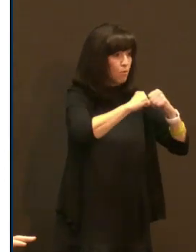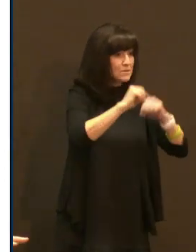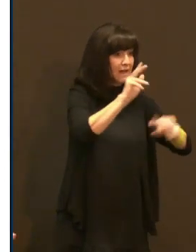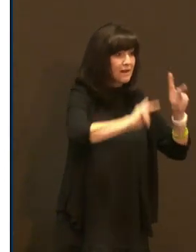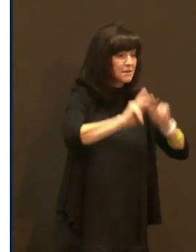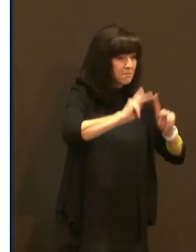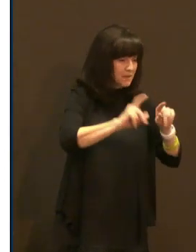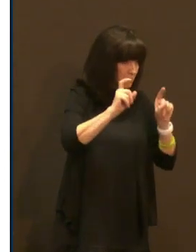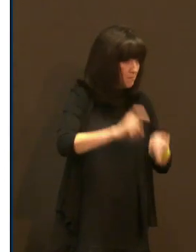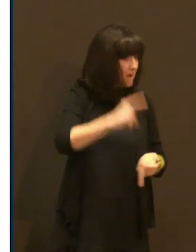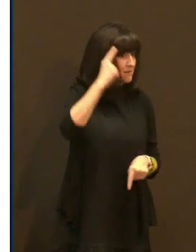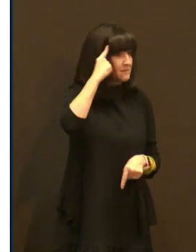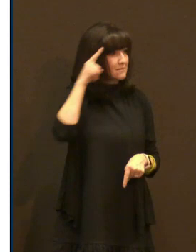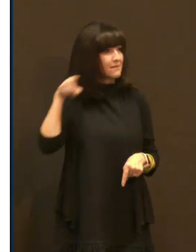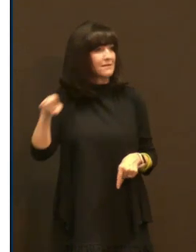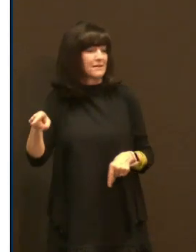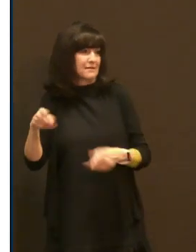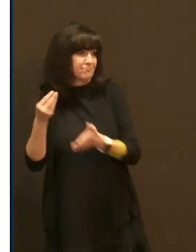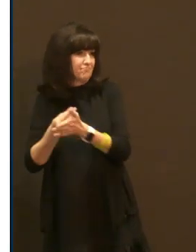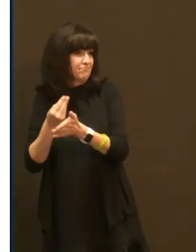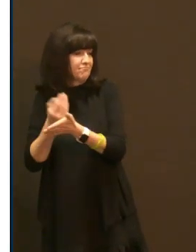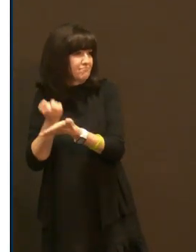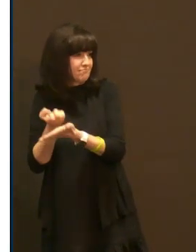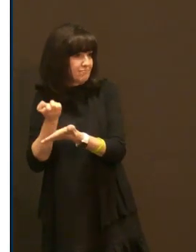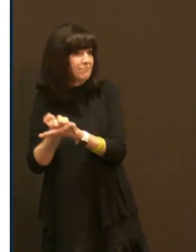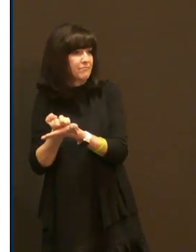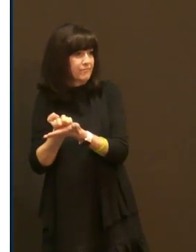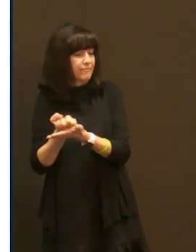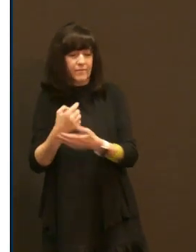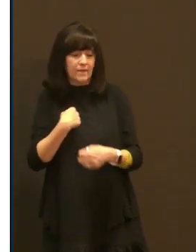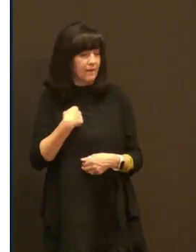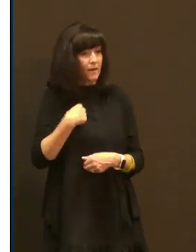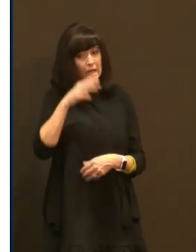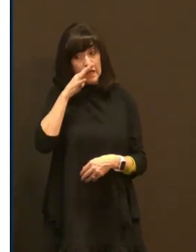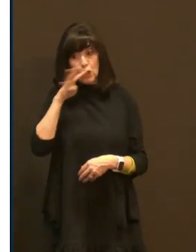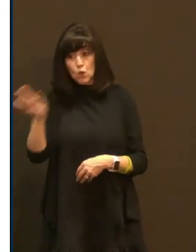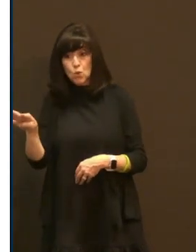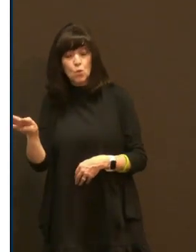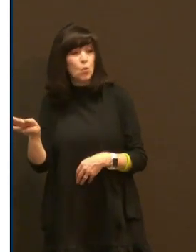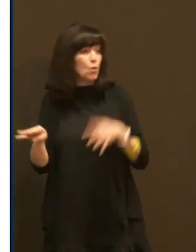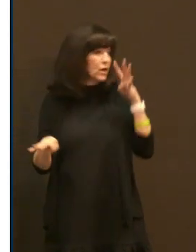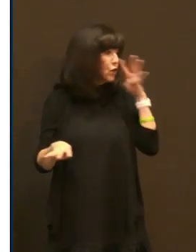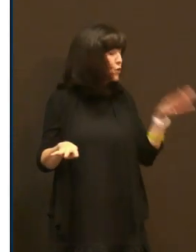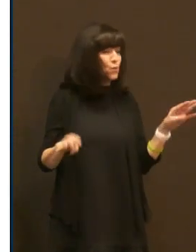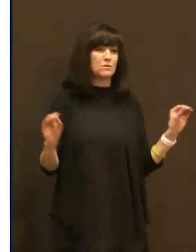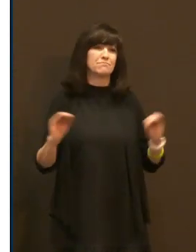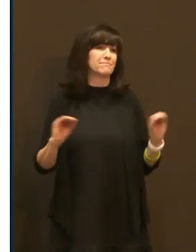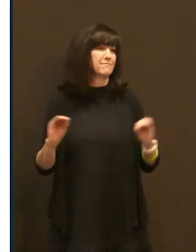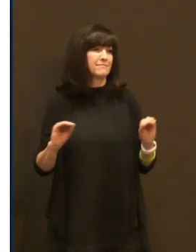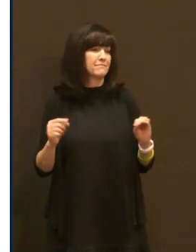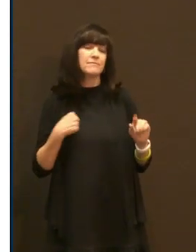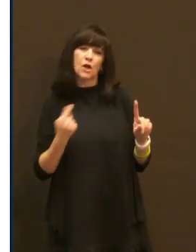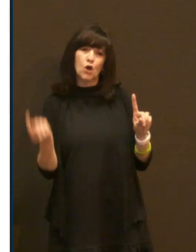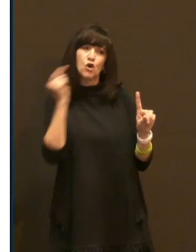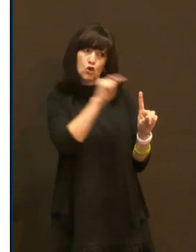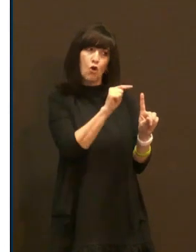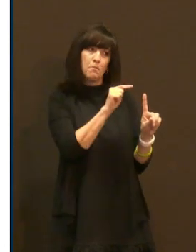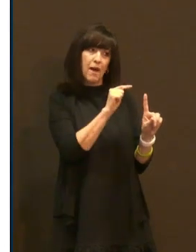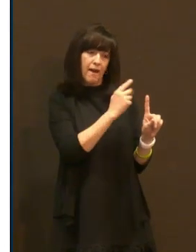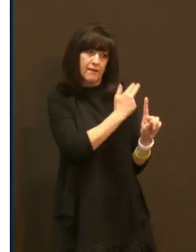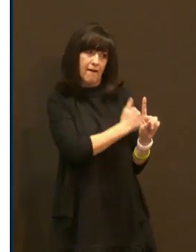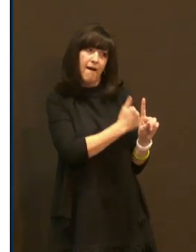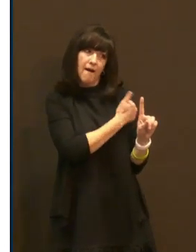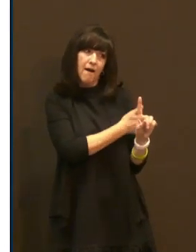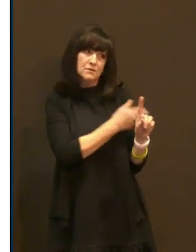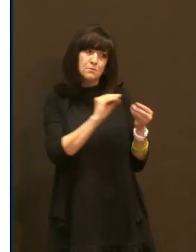public health. In fact, we're saying, all the indicators, and the hospitalization rate, I keep going back to that. Think about it,